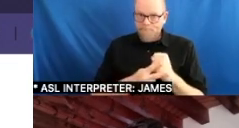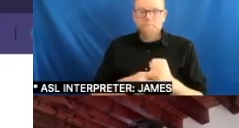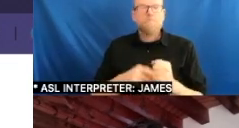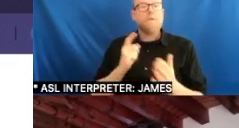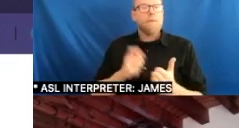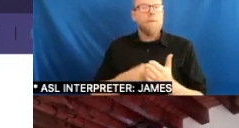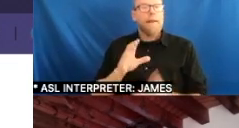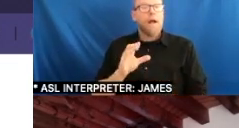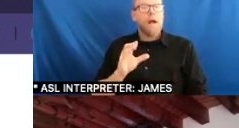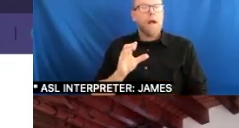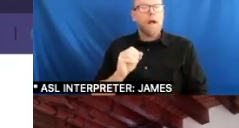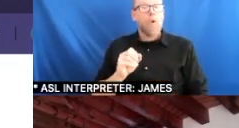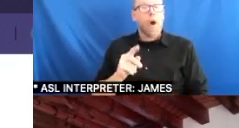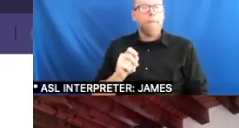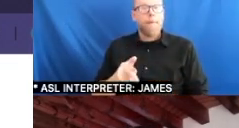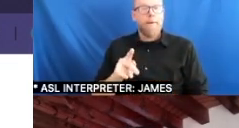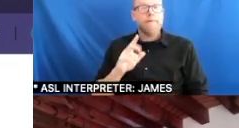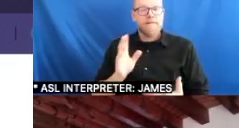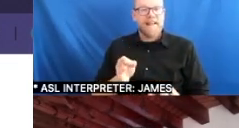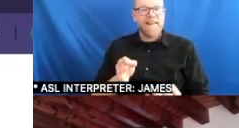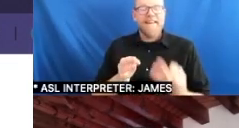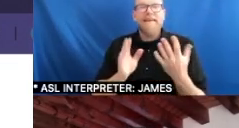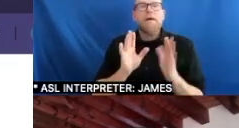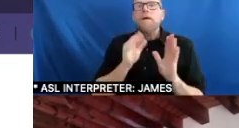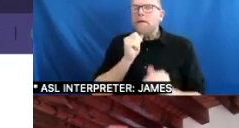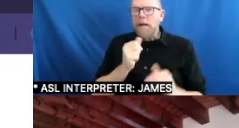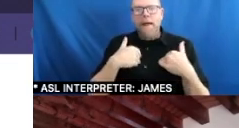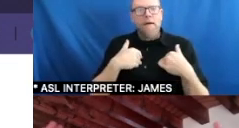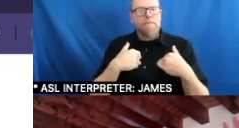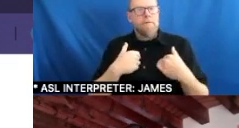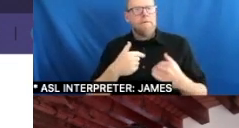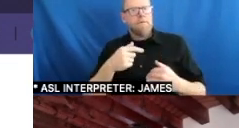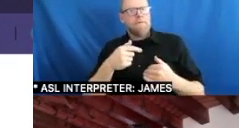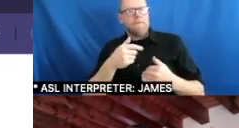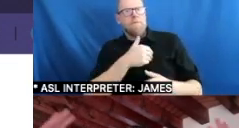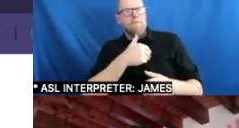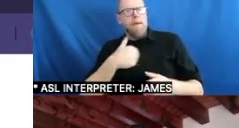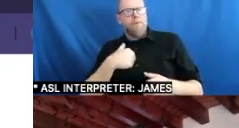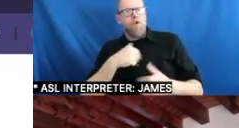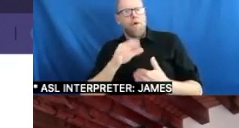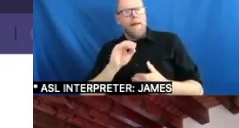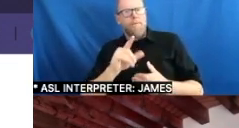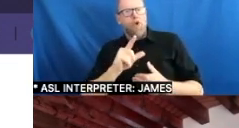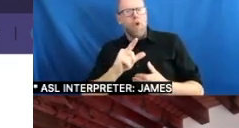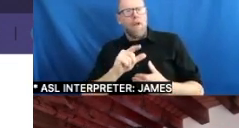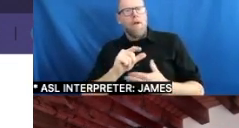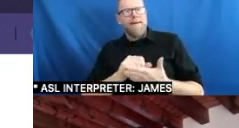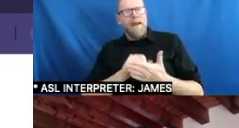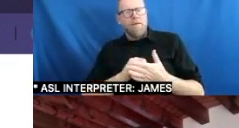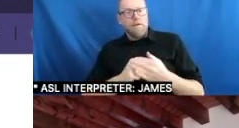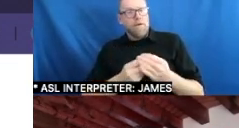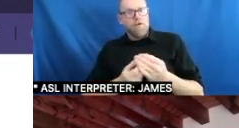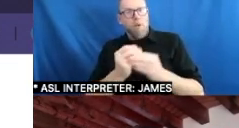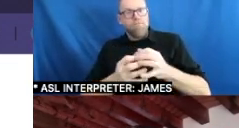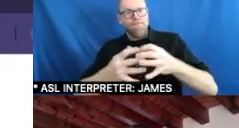to do was instead of having these member capital accounts balloon and expand year over year as we retain